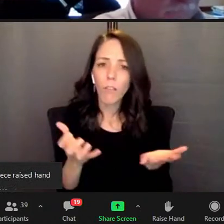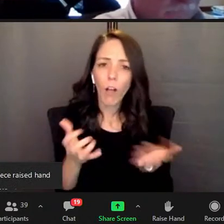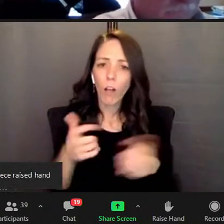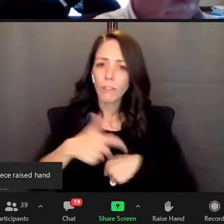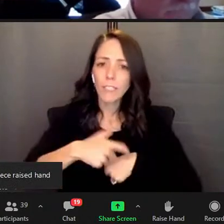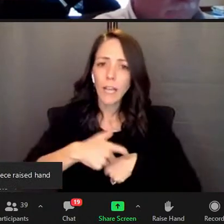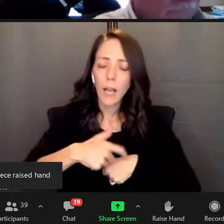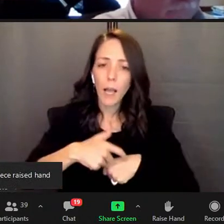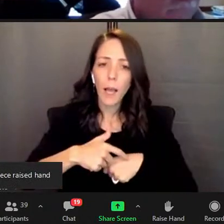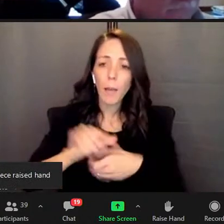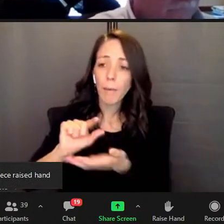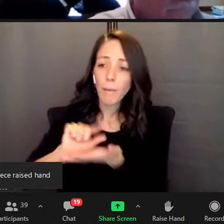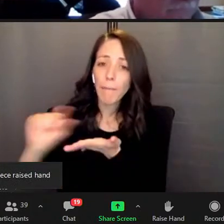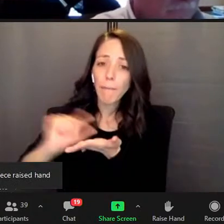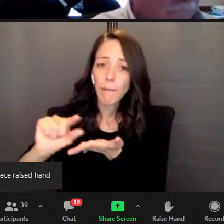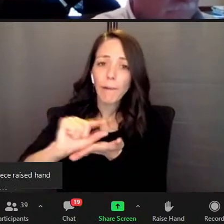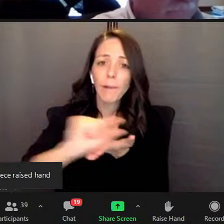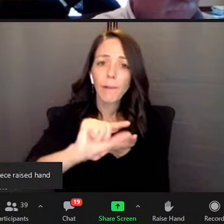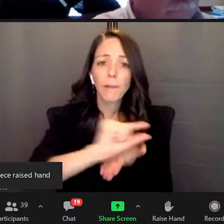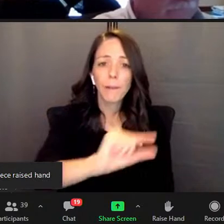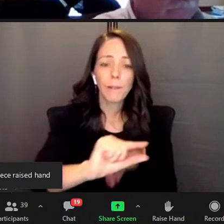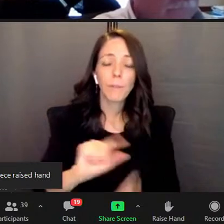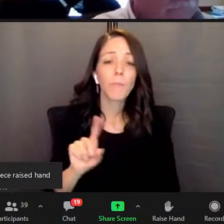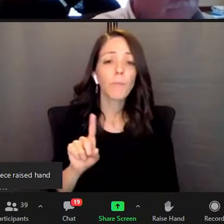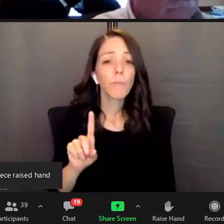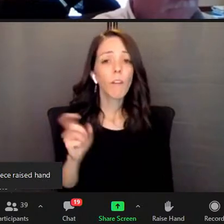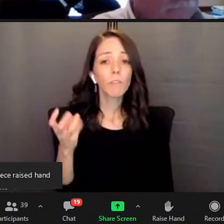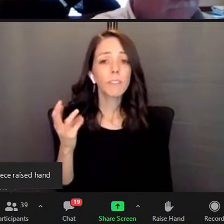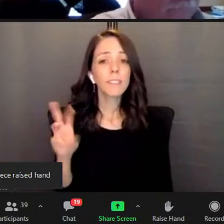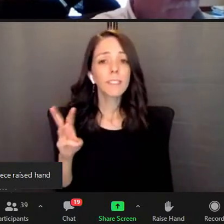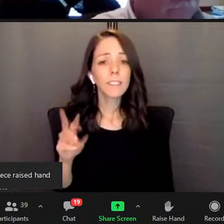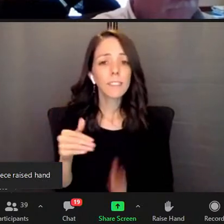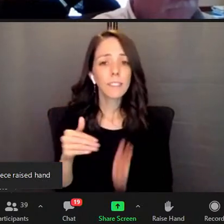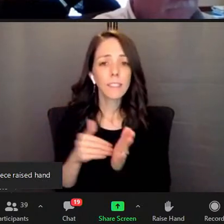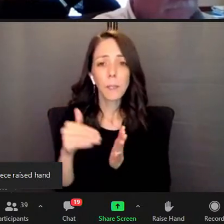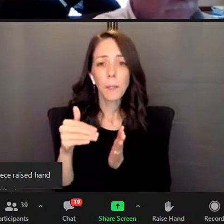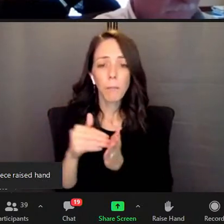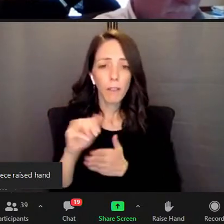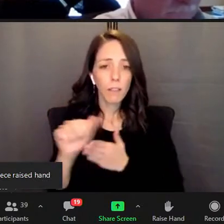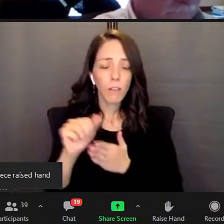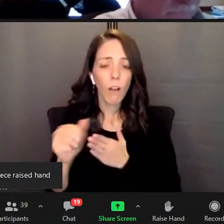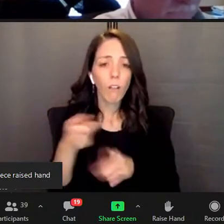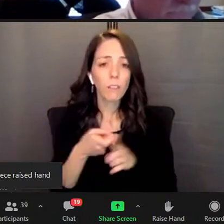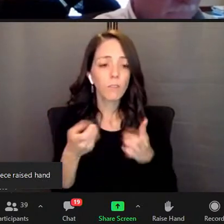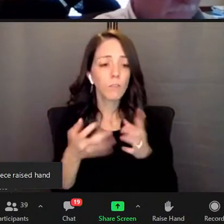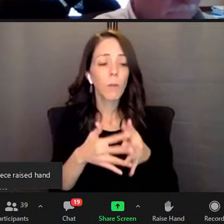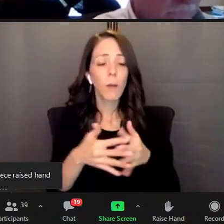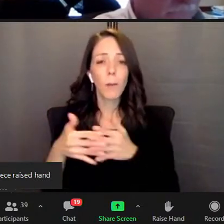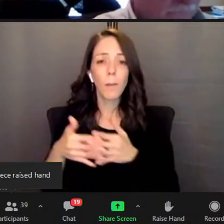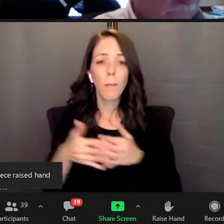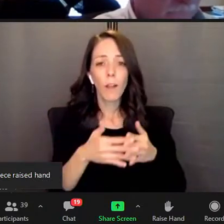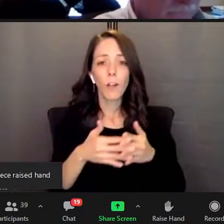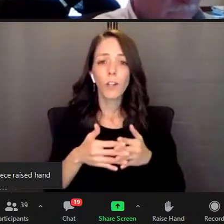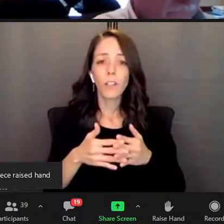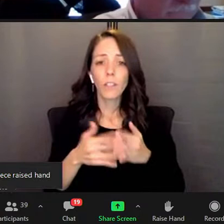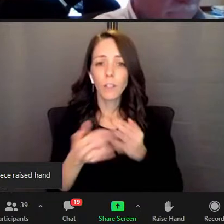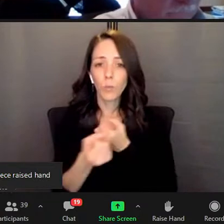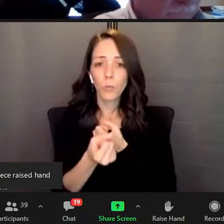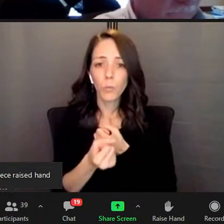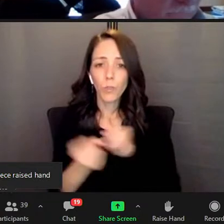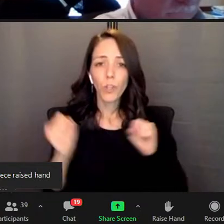The $116 million through the American Recovery and Protection Act needs to